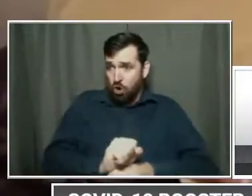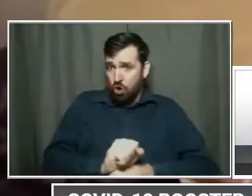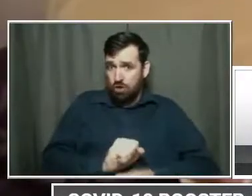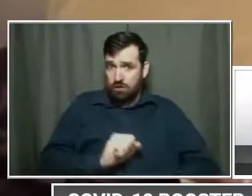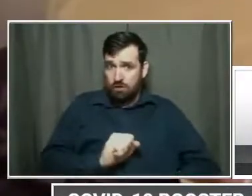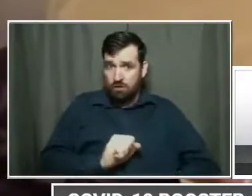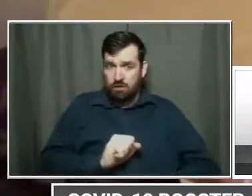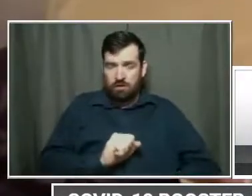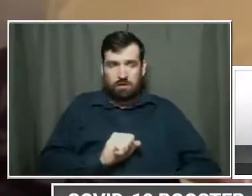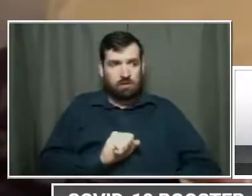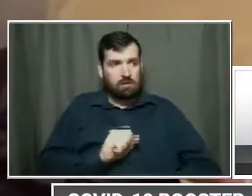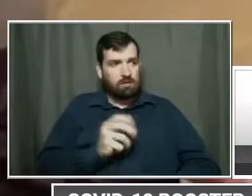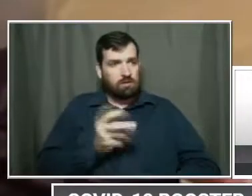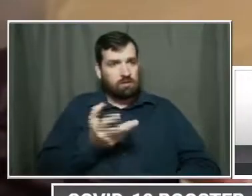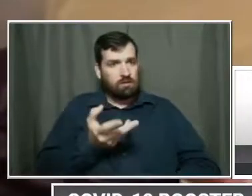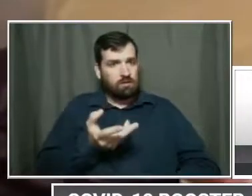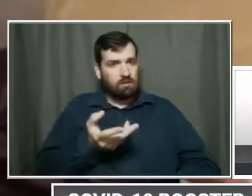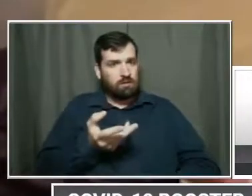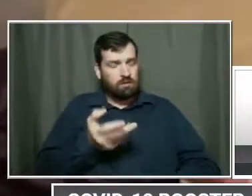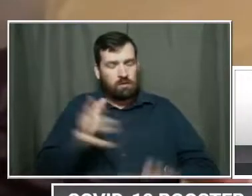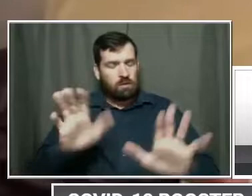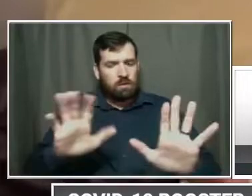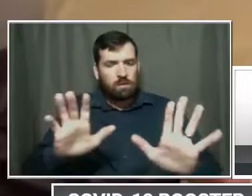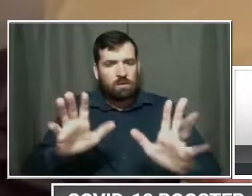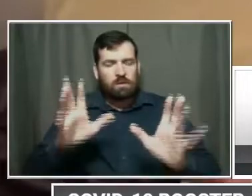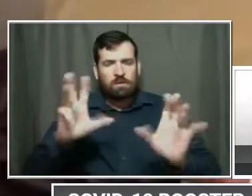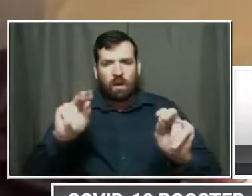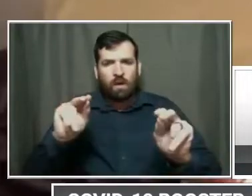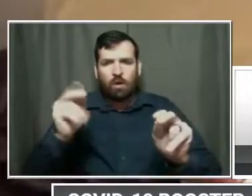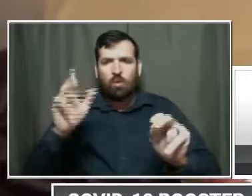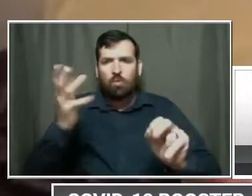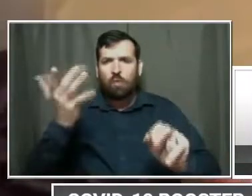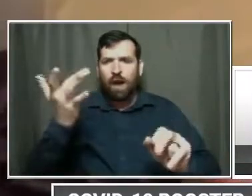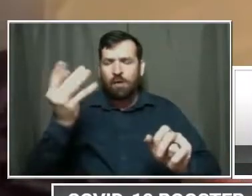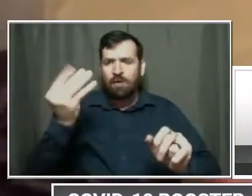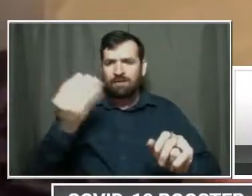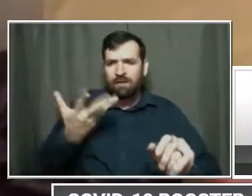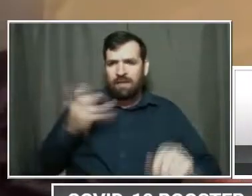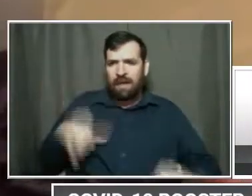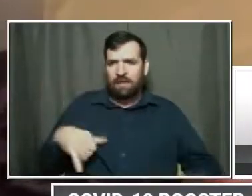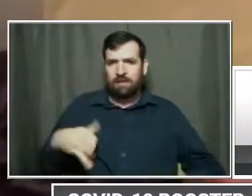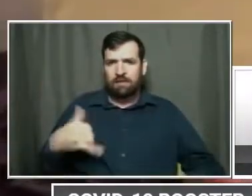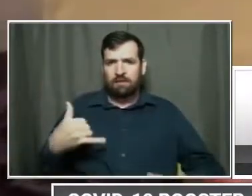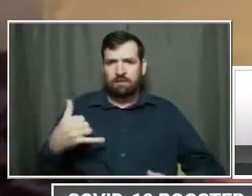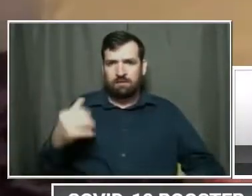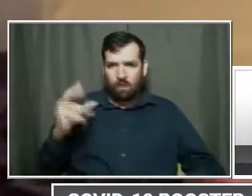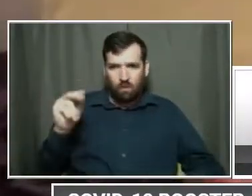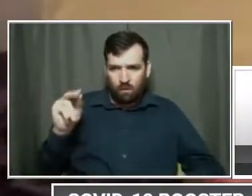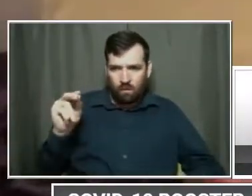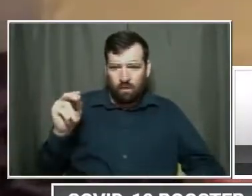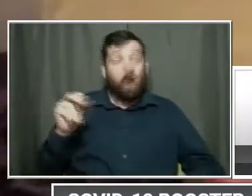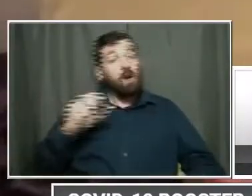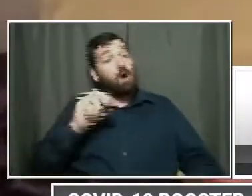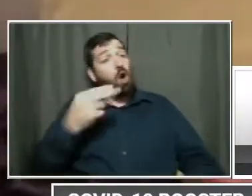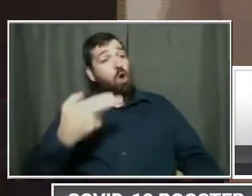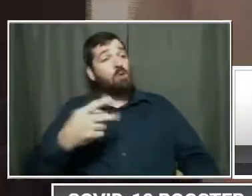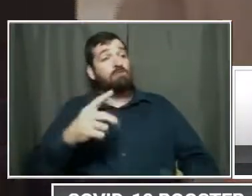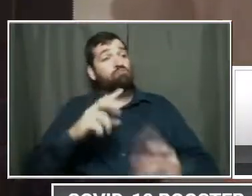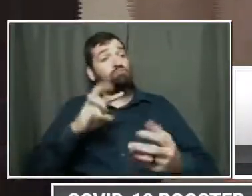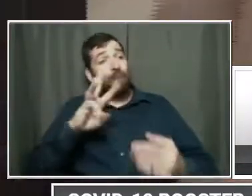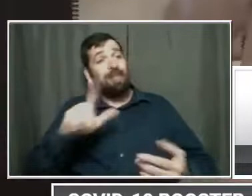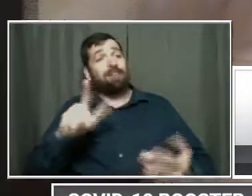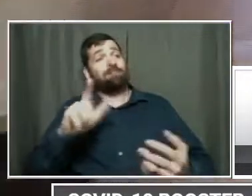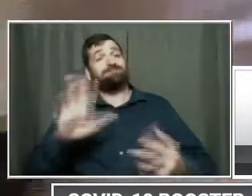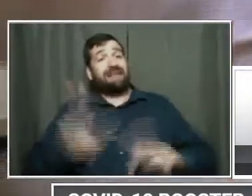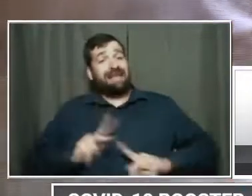And I was like, well, no, why would they tell me that? No. He's like, oh, well, your kidneys don't work.